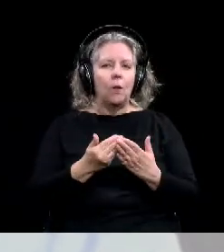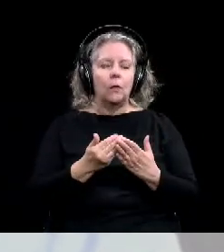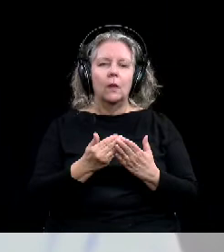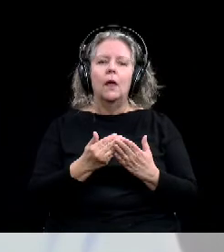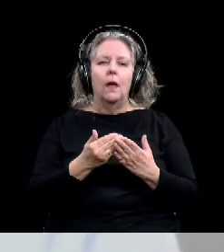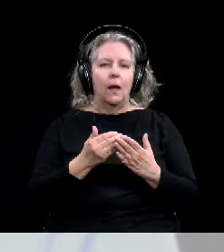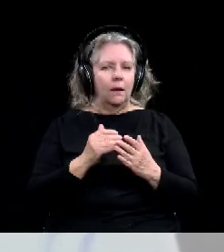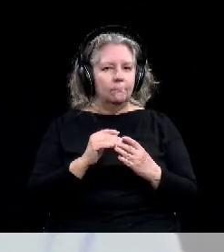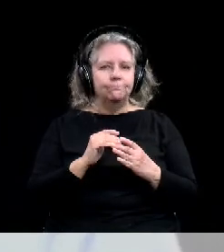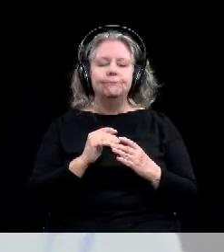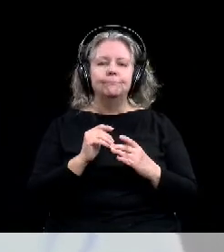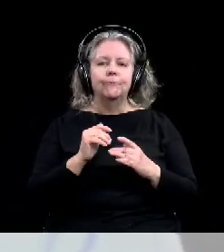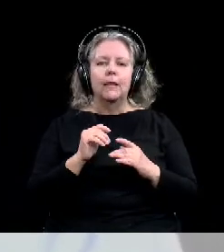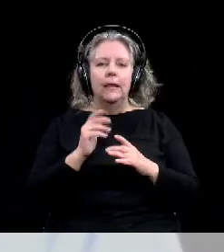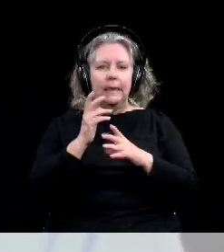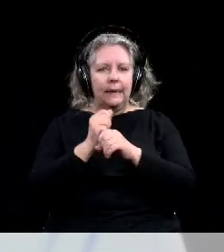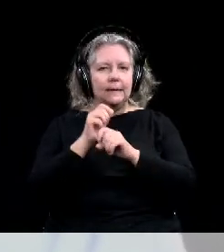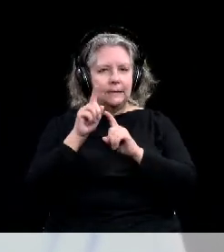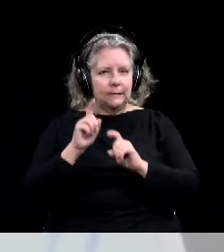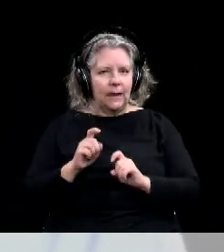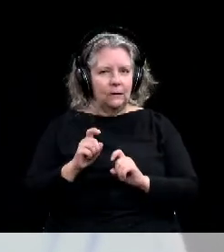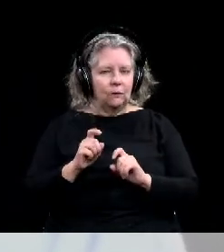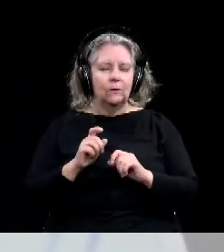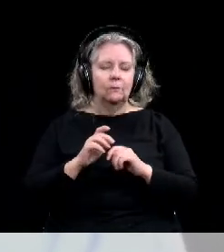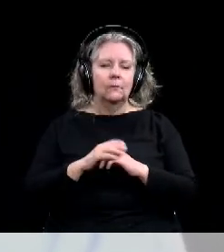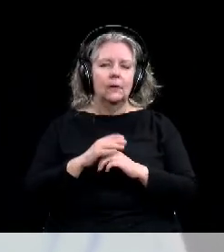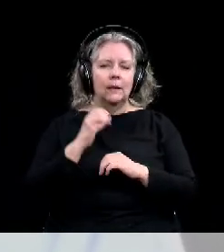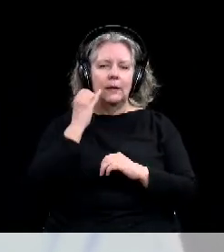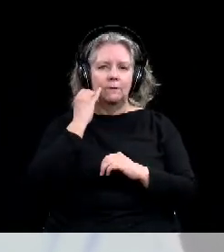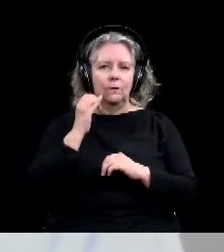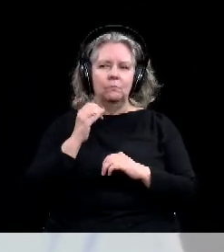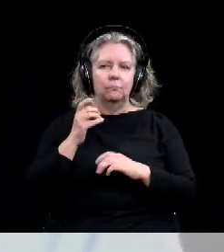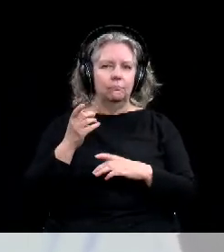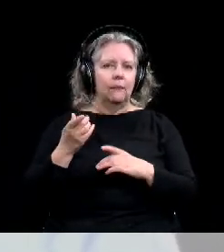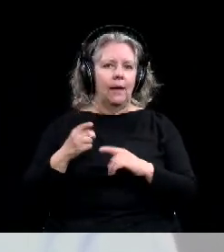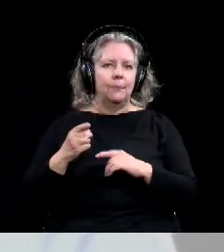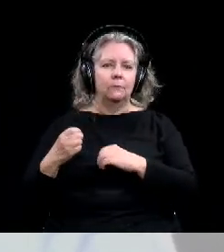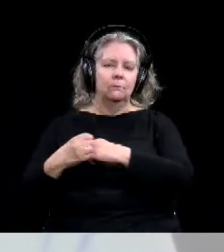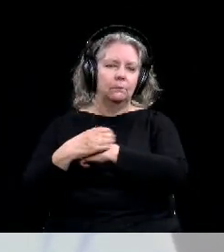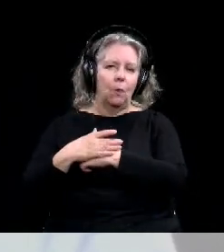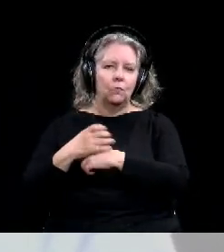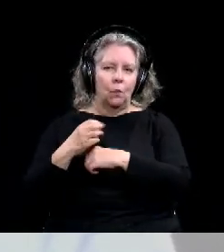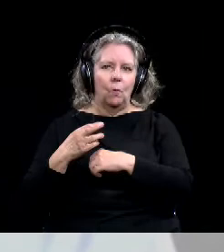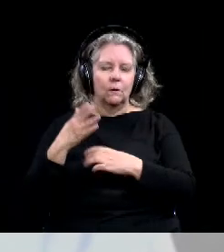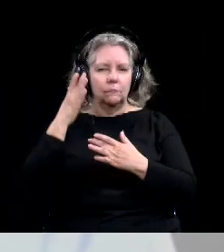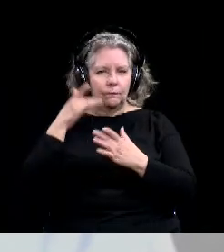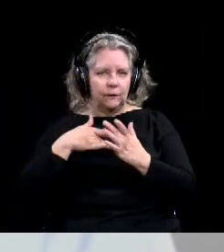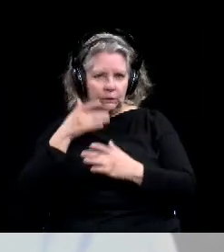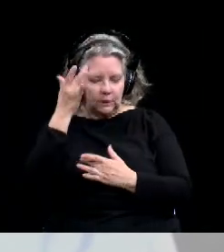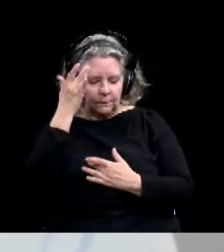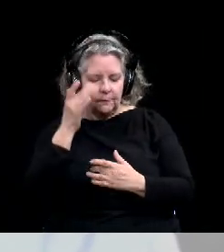And of course, we can't let up on our diligence in terms of masking and social distancing.